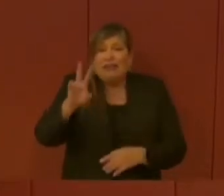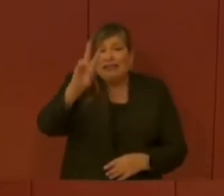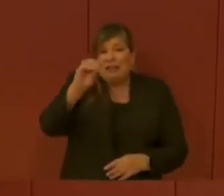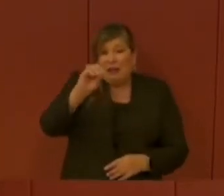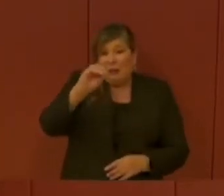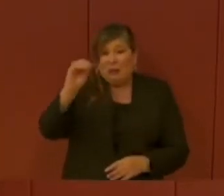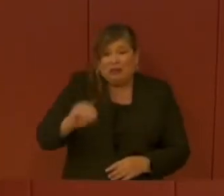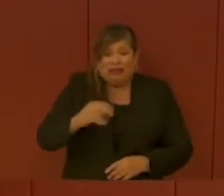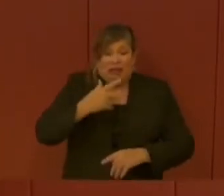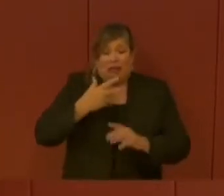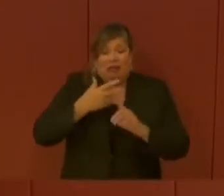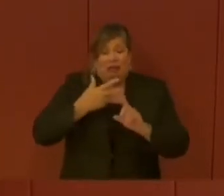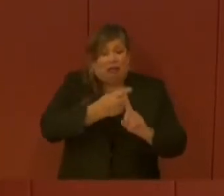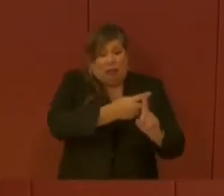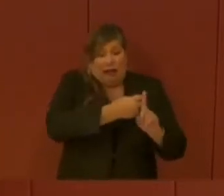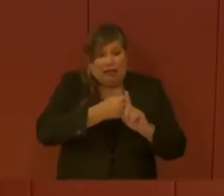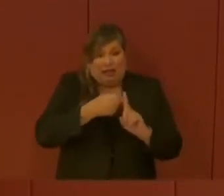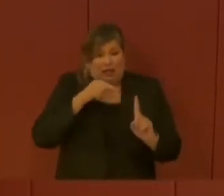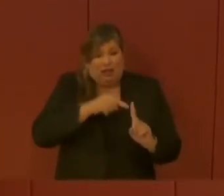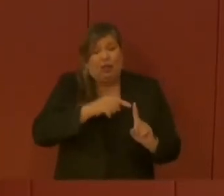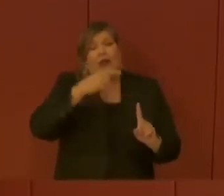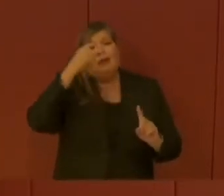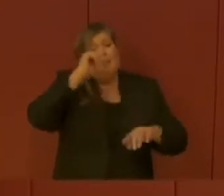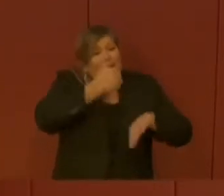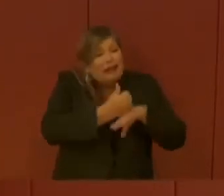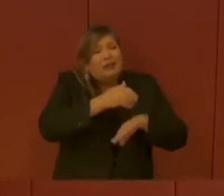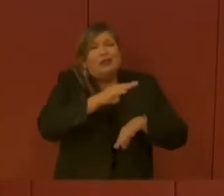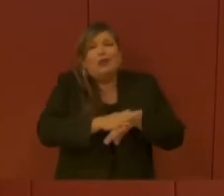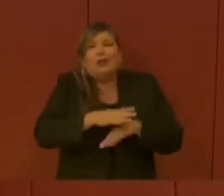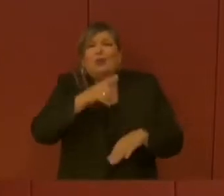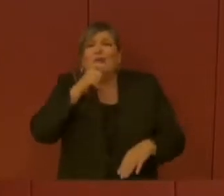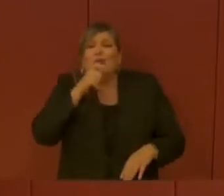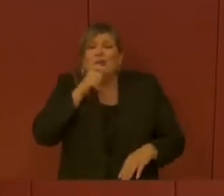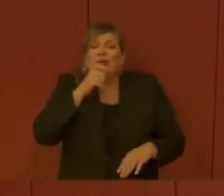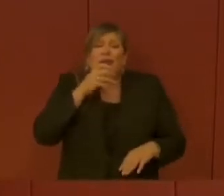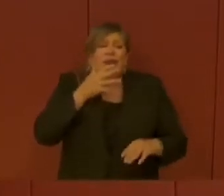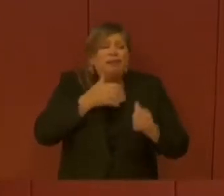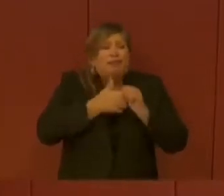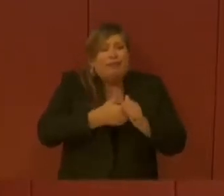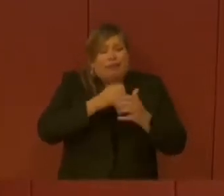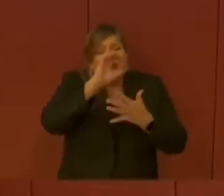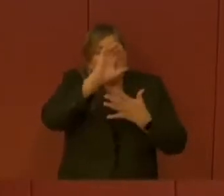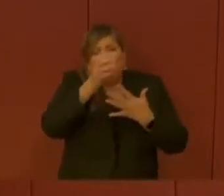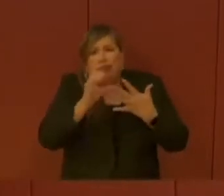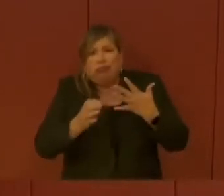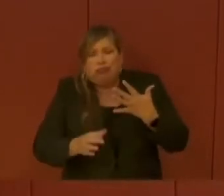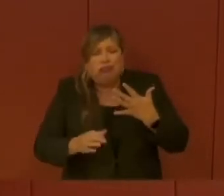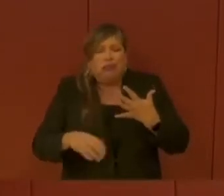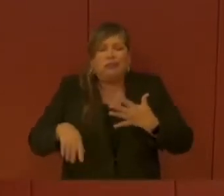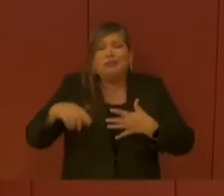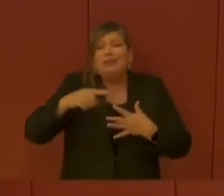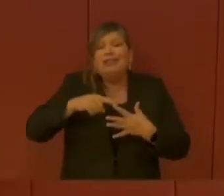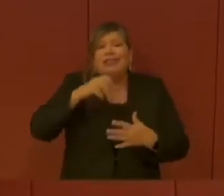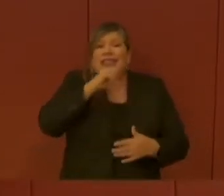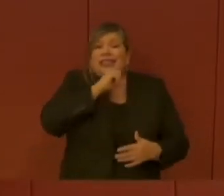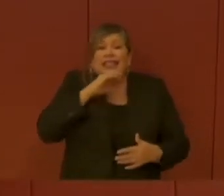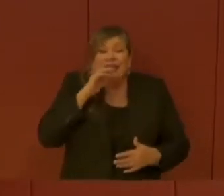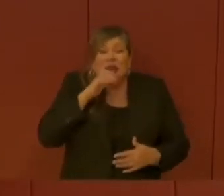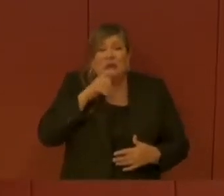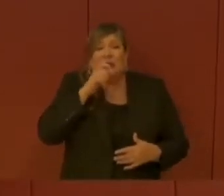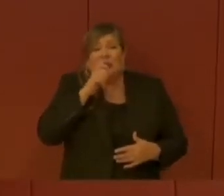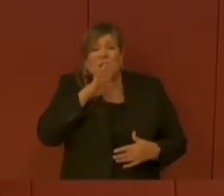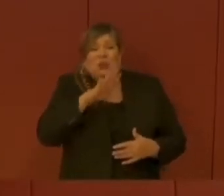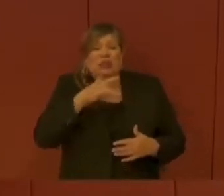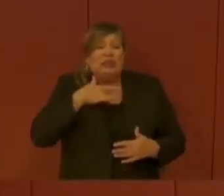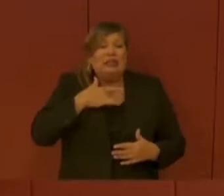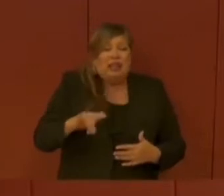be allocated based upon eligibility for seniors, our most vulnerable, as it relates to mortality and morbidity